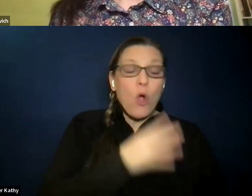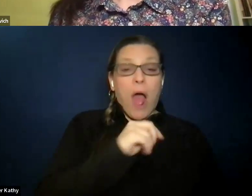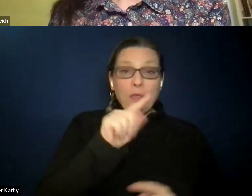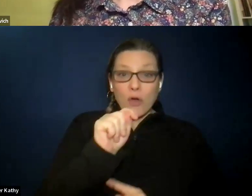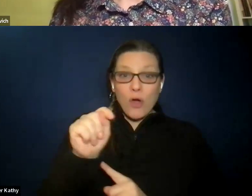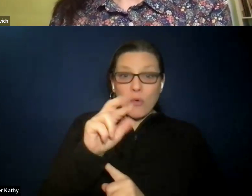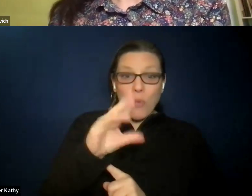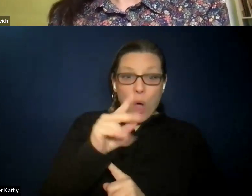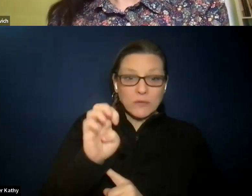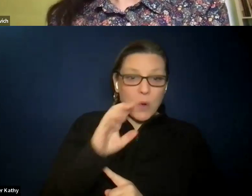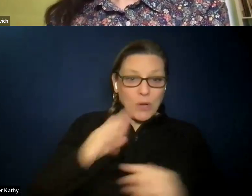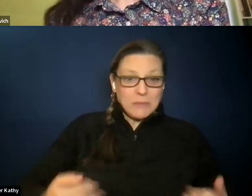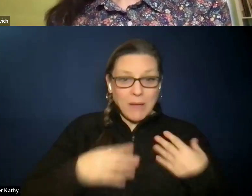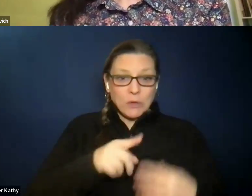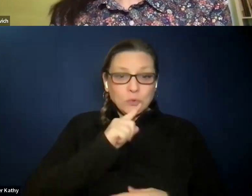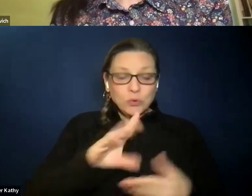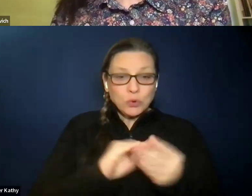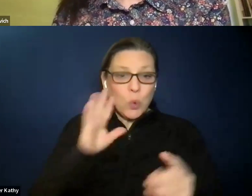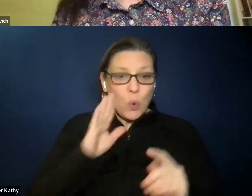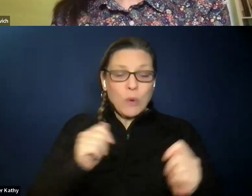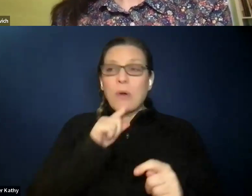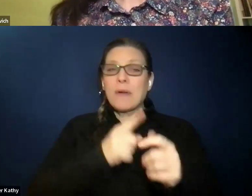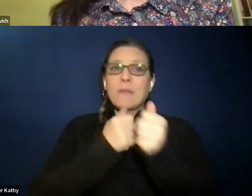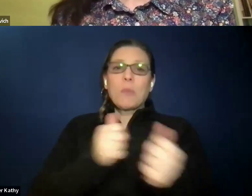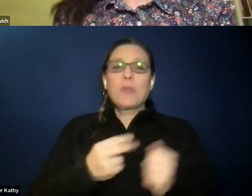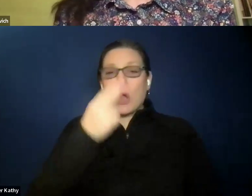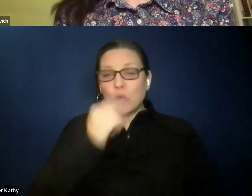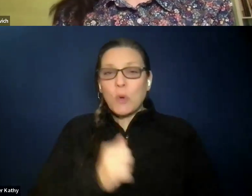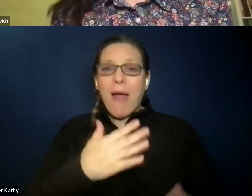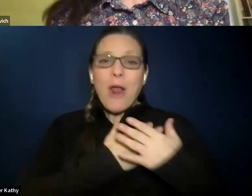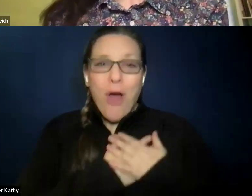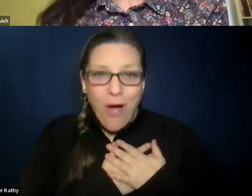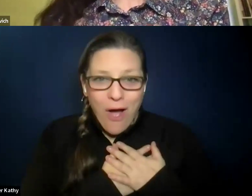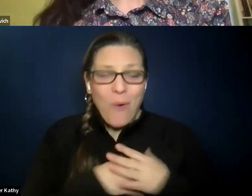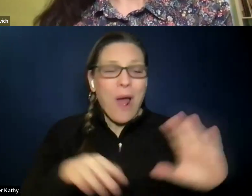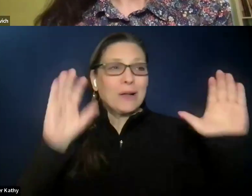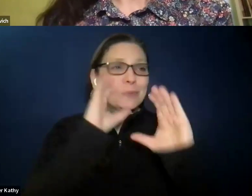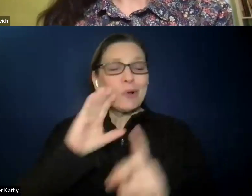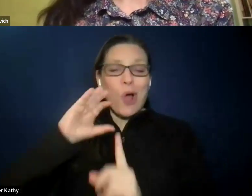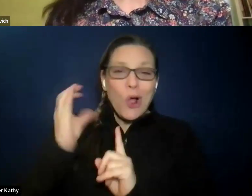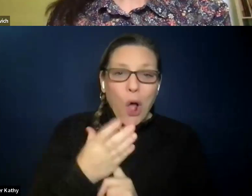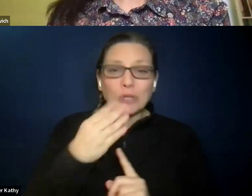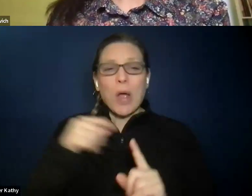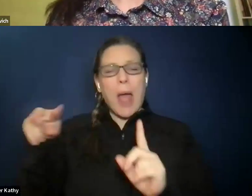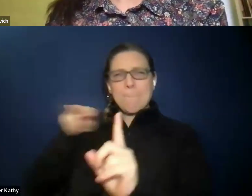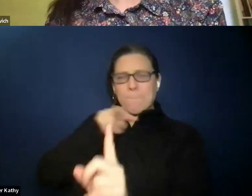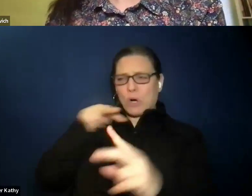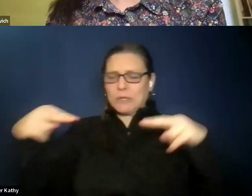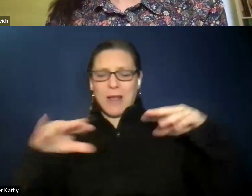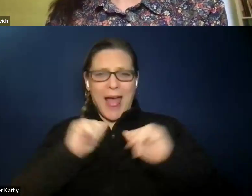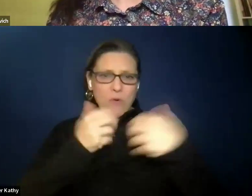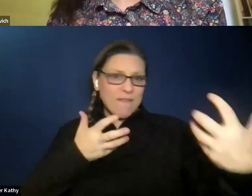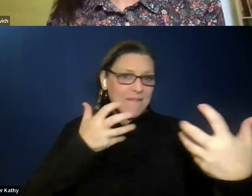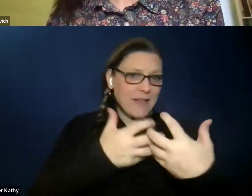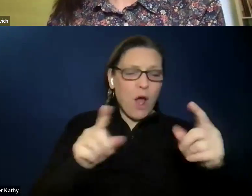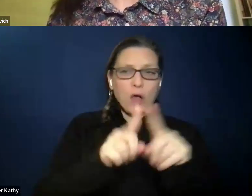novel, inspired by a true story, goes big with humor and heart as it explores culture and perceptions, fitting in and standing